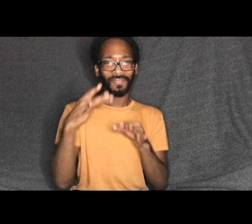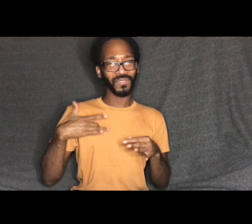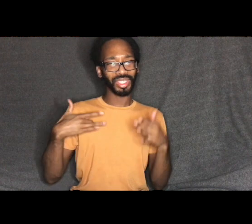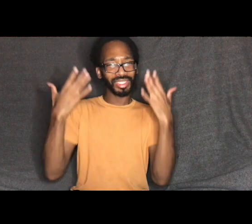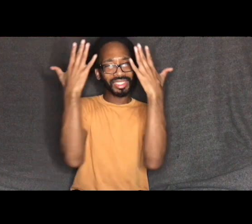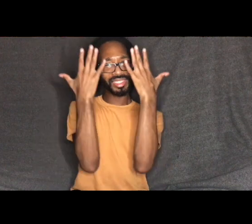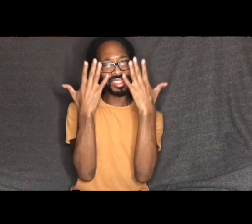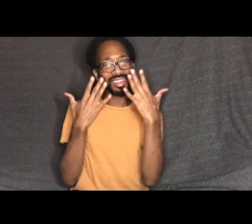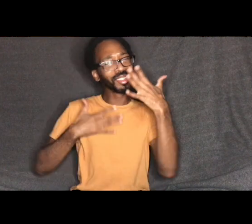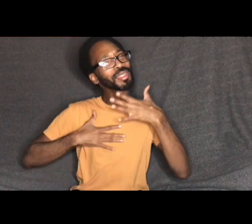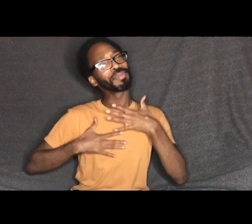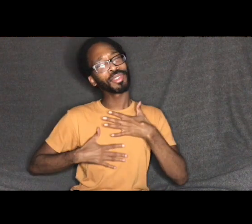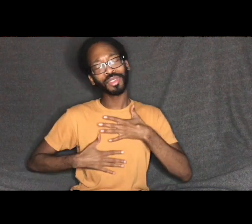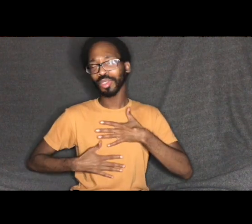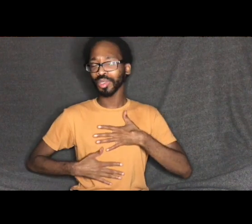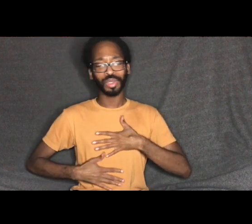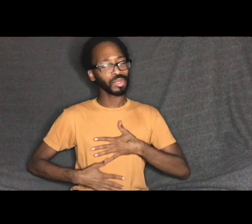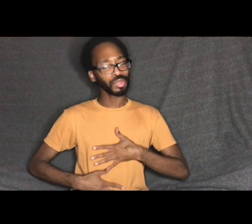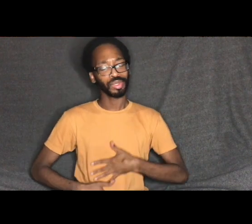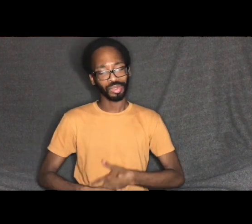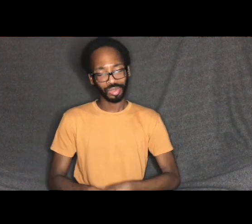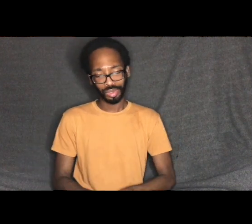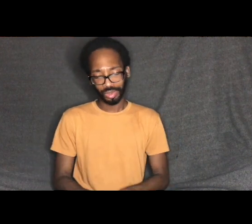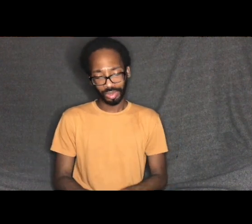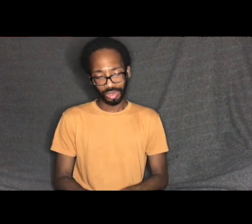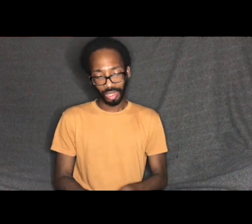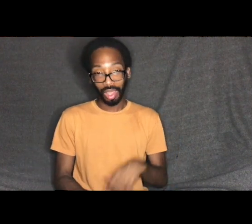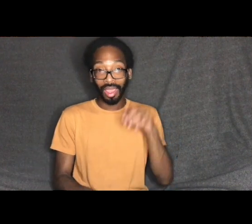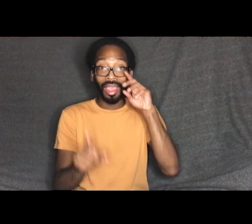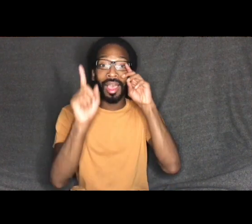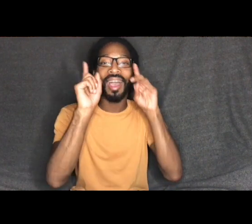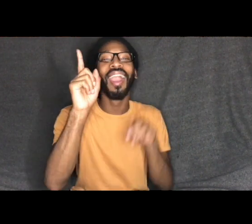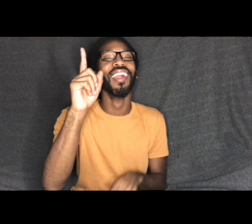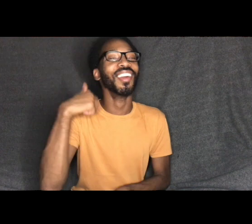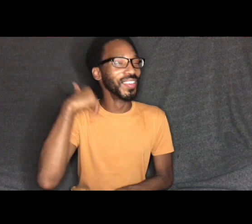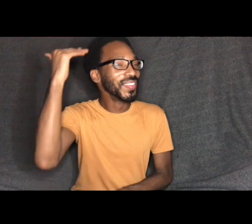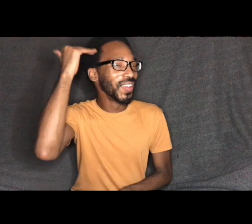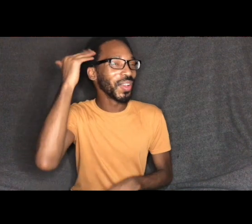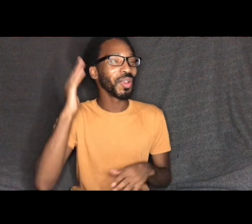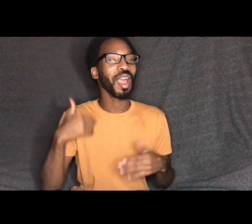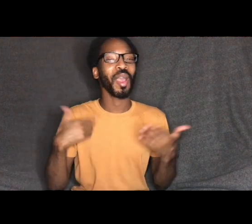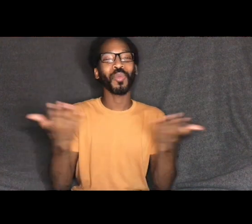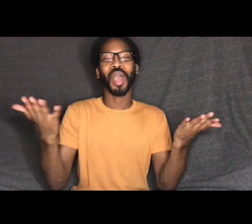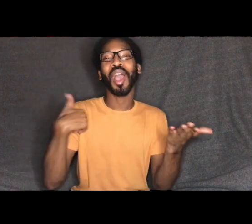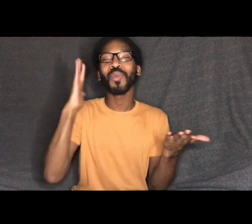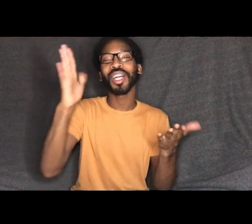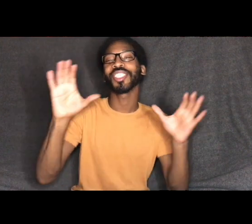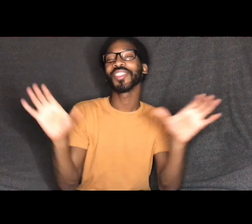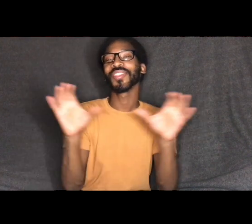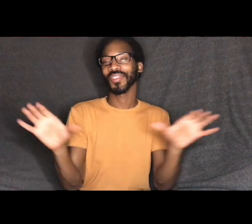wanting much more. So instead of feeling blue, I